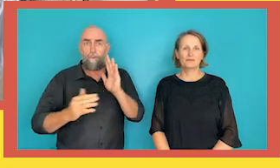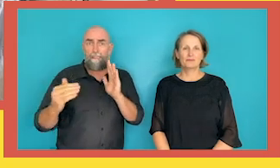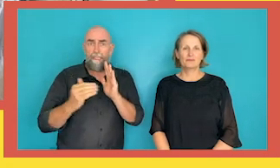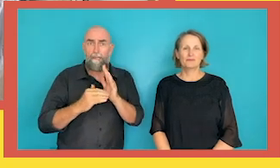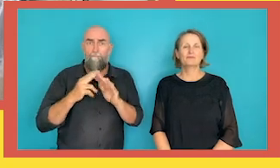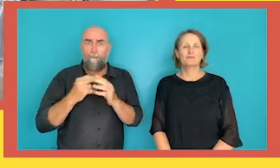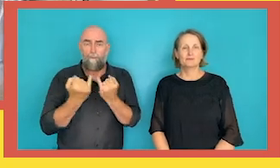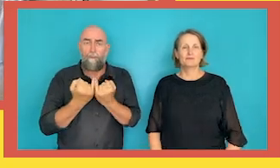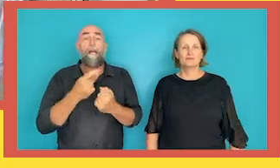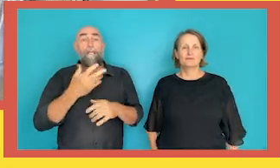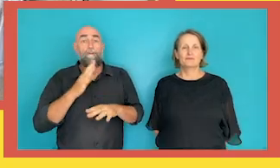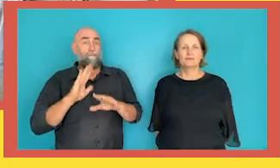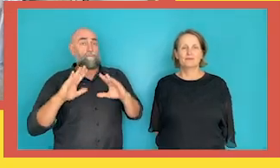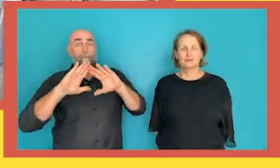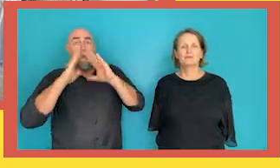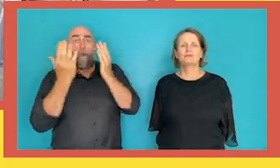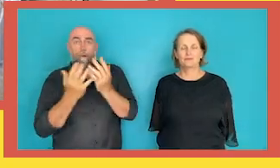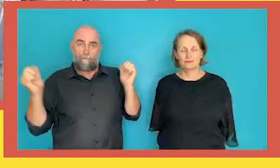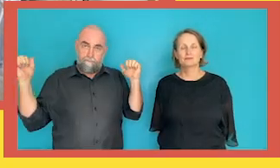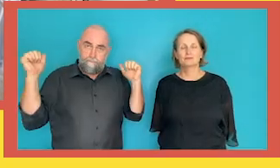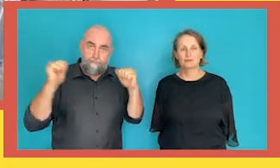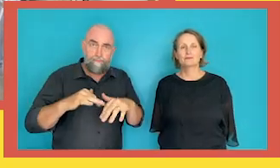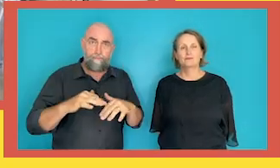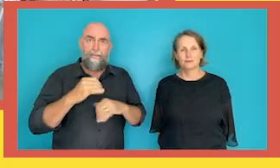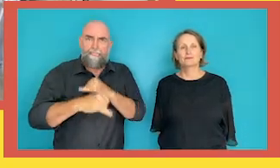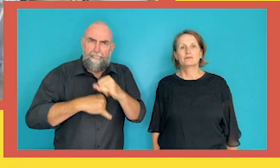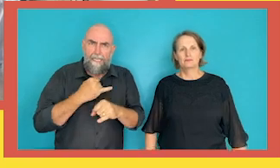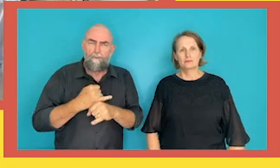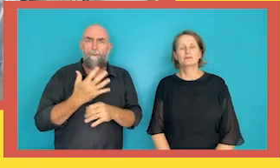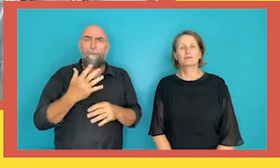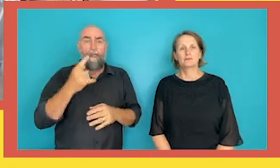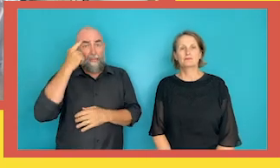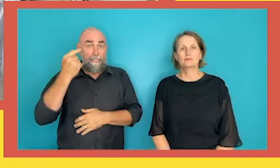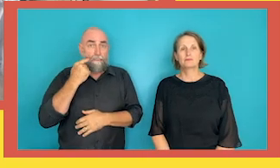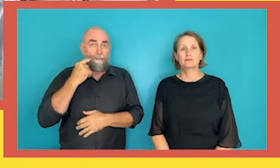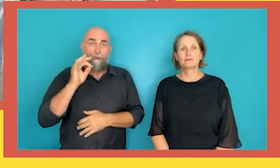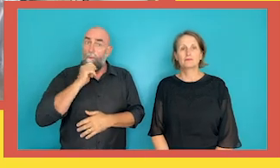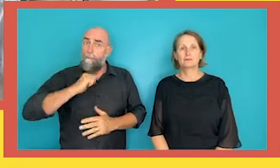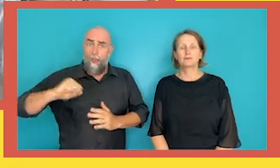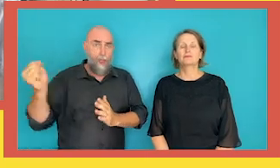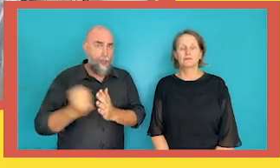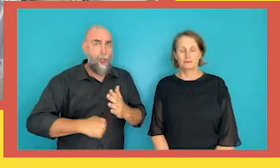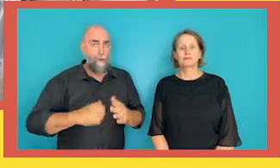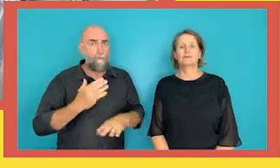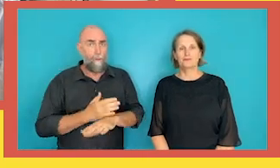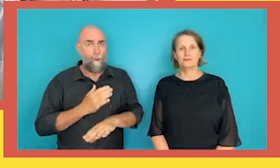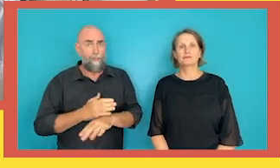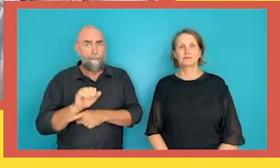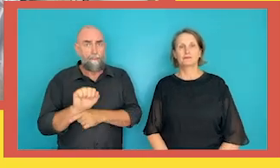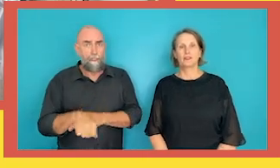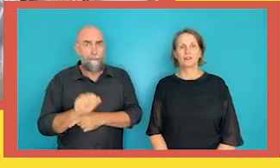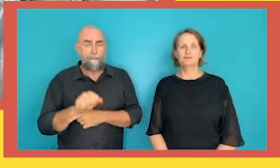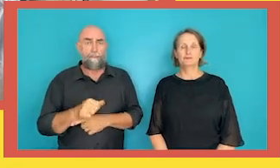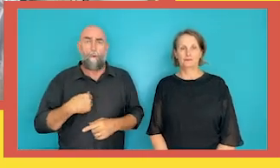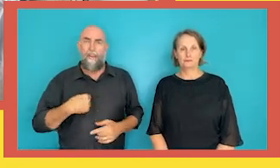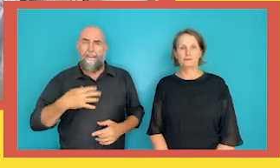because it's another international tournament for us. It's against some world-class teams. It's not going to be a pushover. It's going to be tough work. And I think it's going to